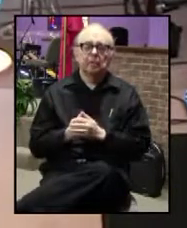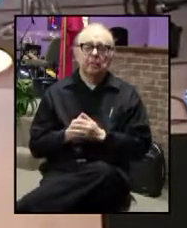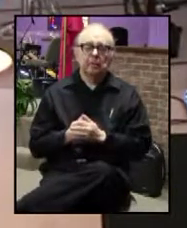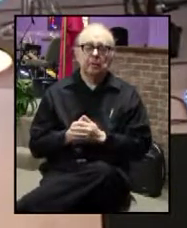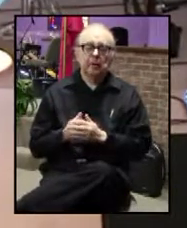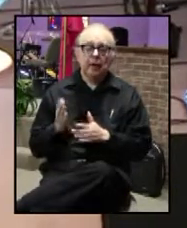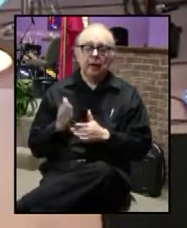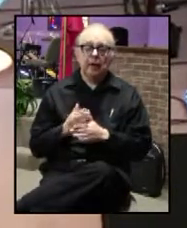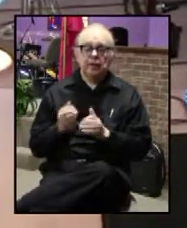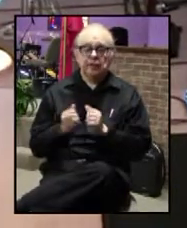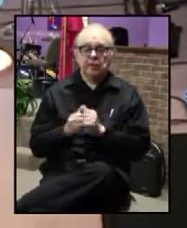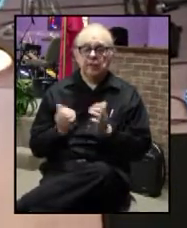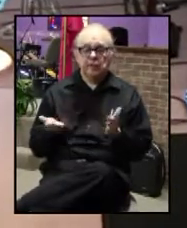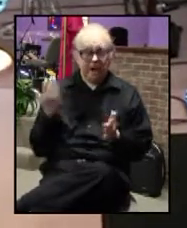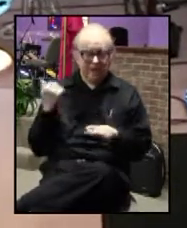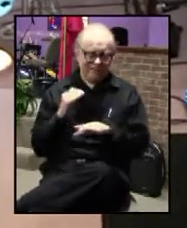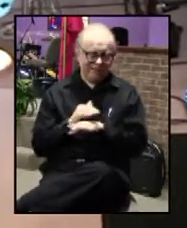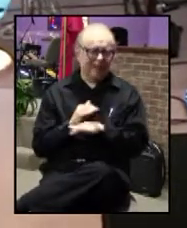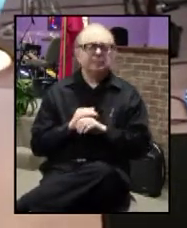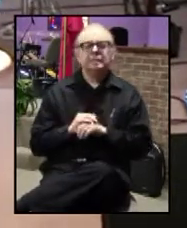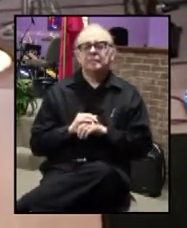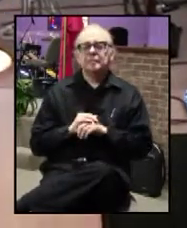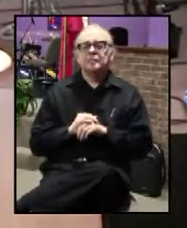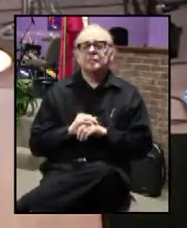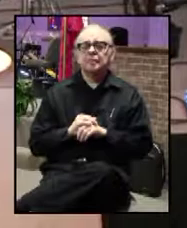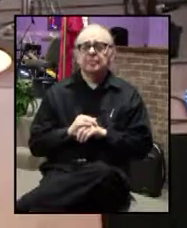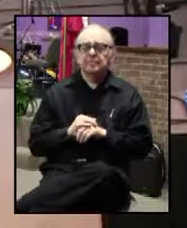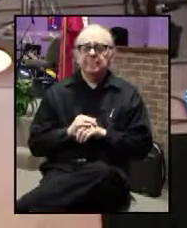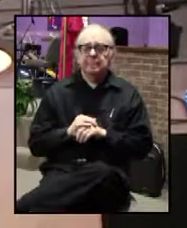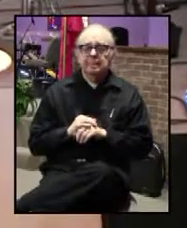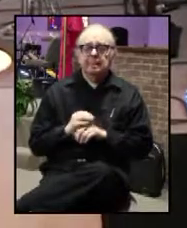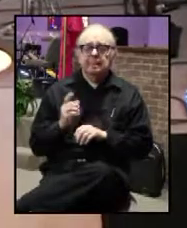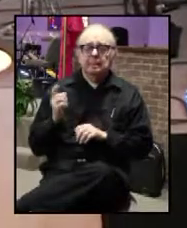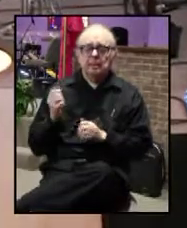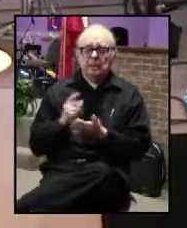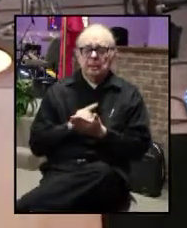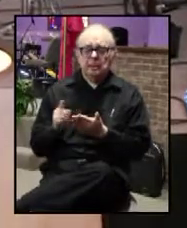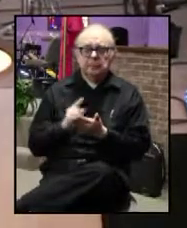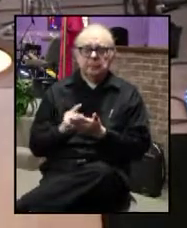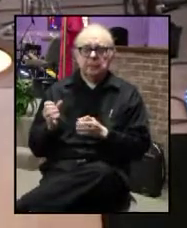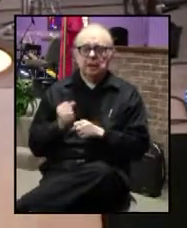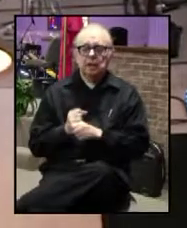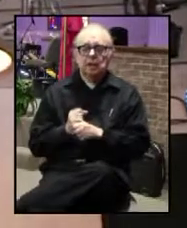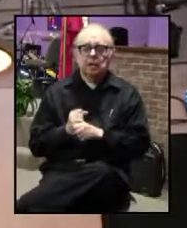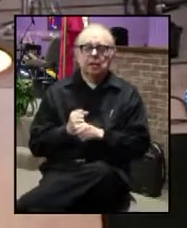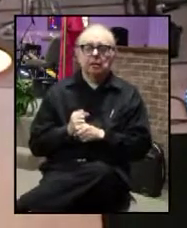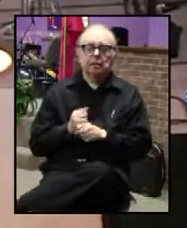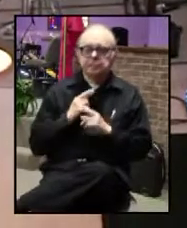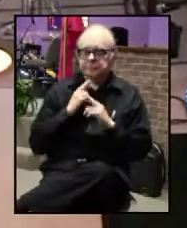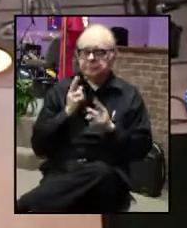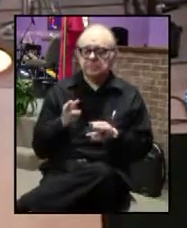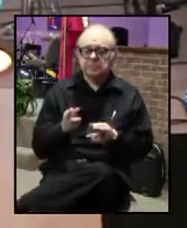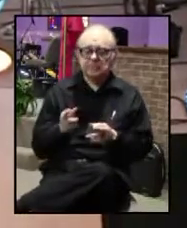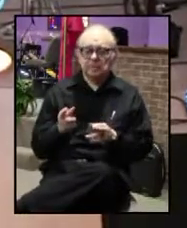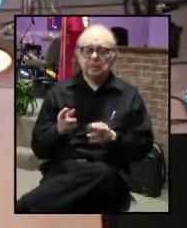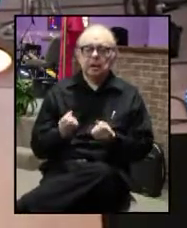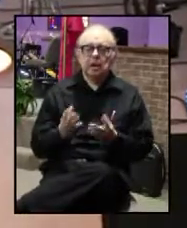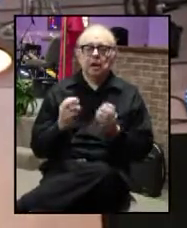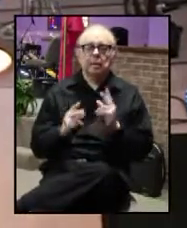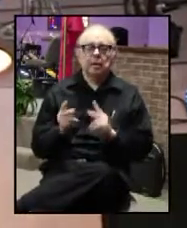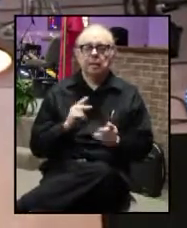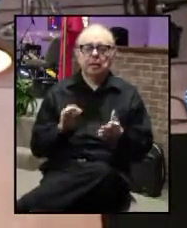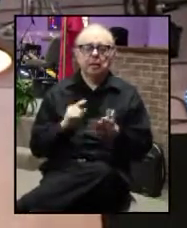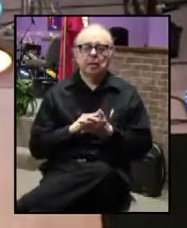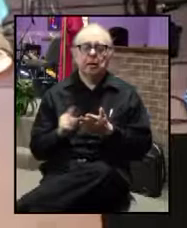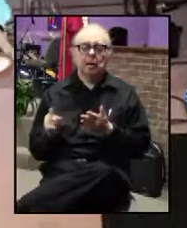I shared with last night, every week I get this report that says, here's how many people